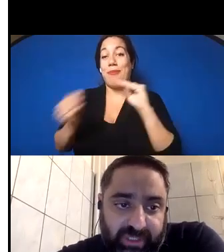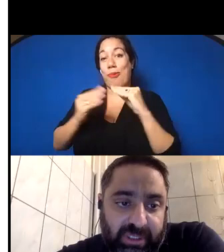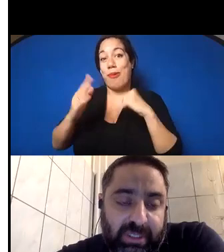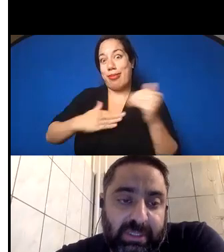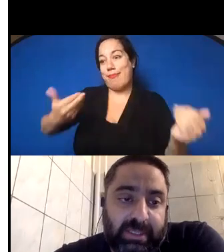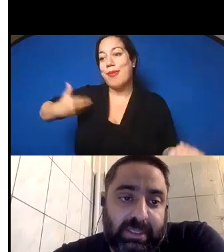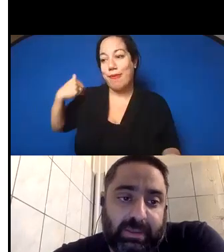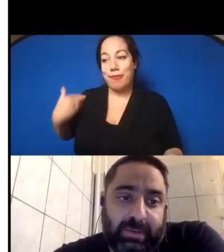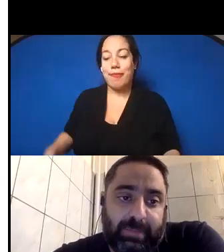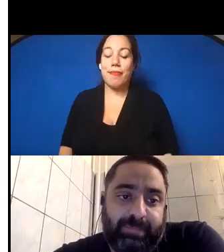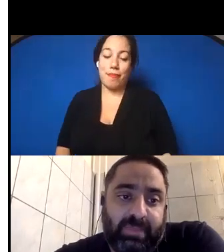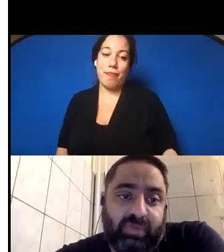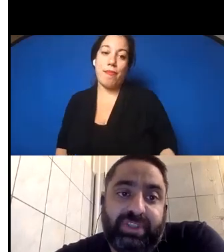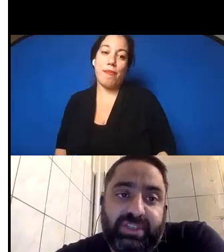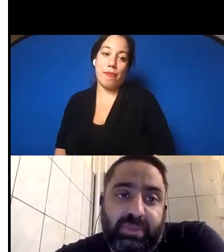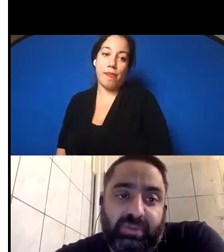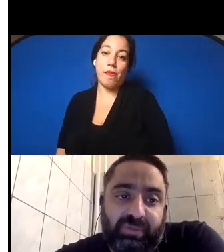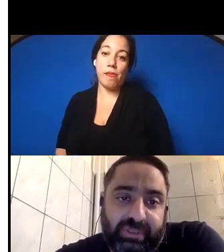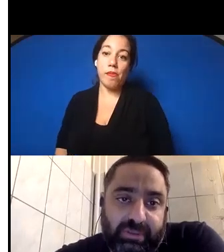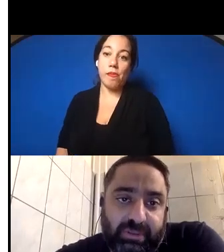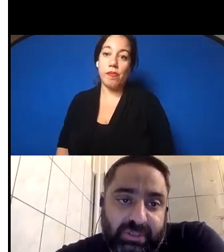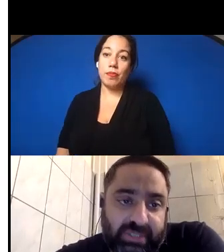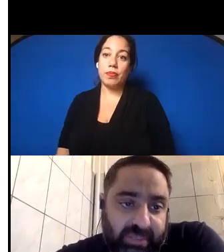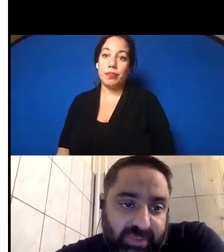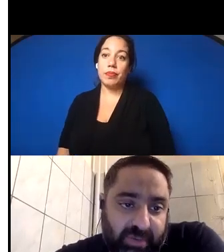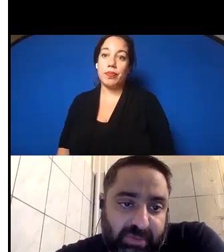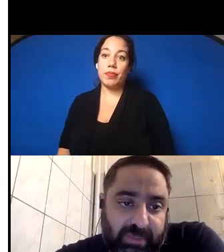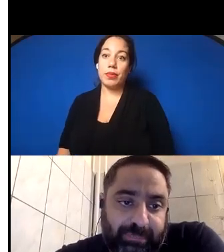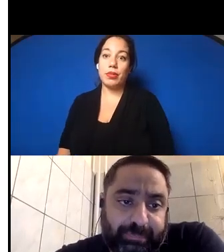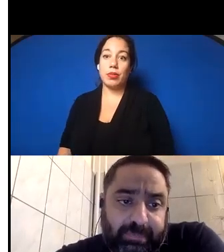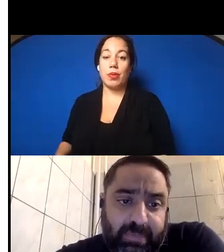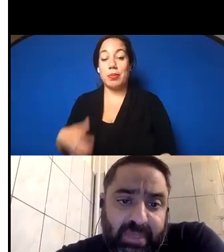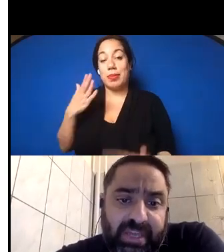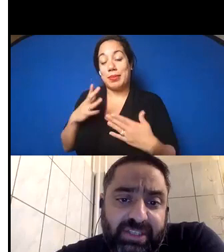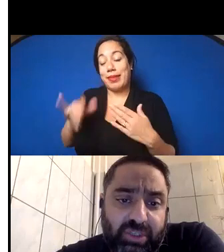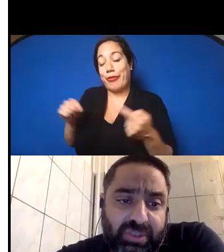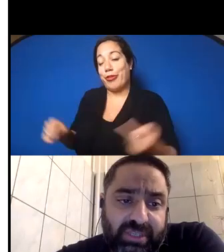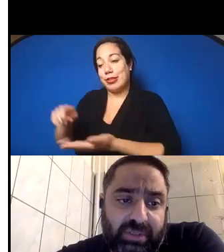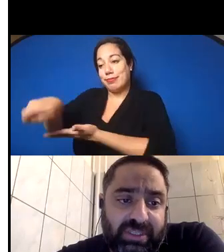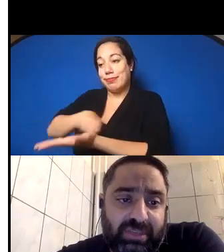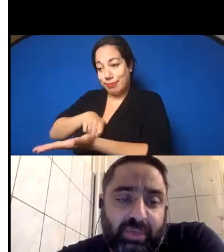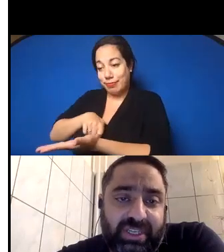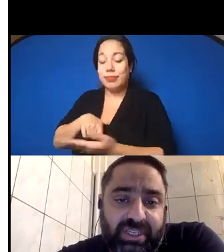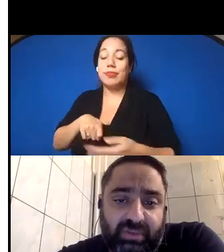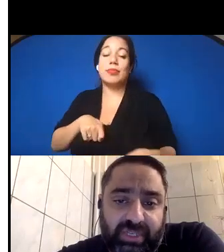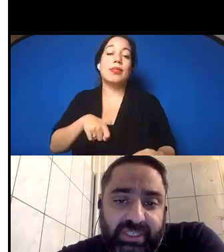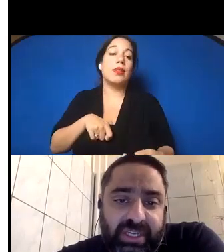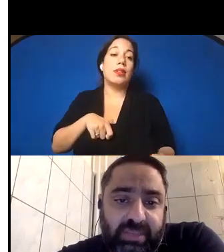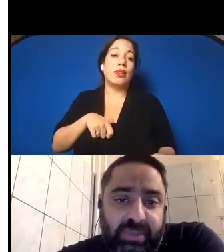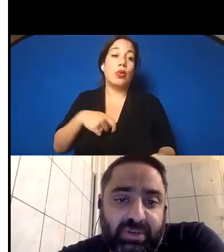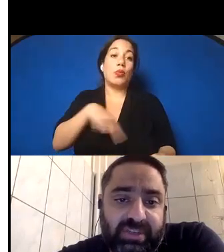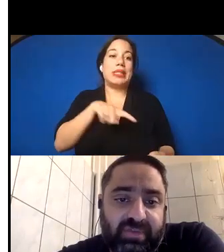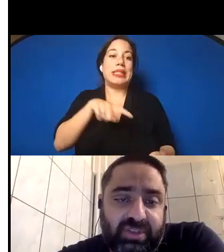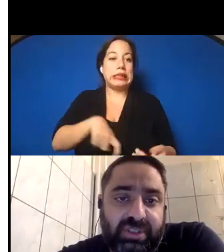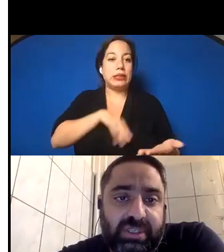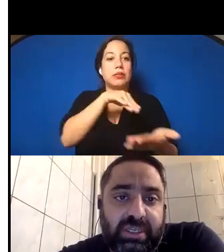it. To the detriment of written statements, probably. The other issue is that we need to litigate,